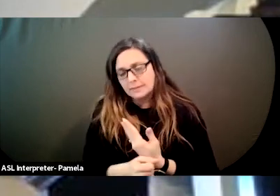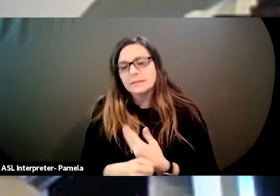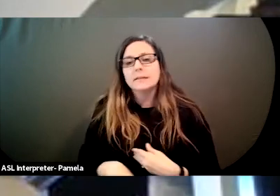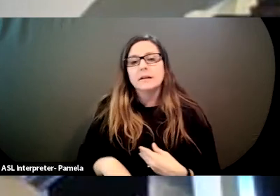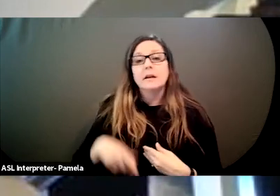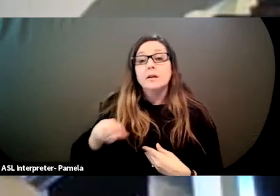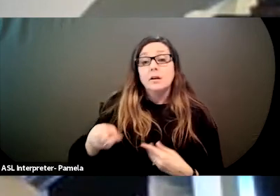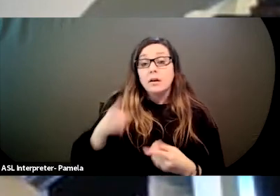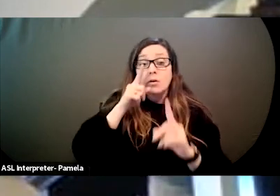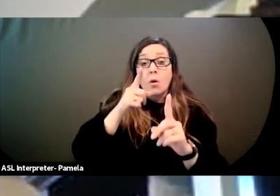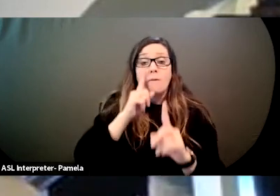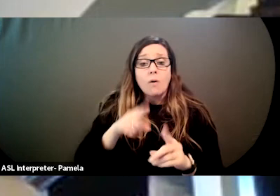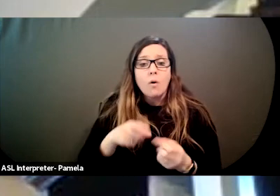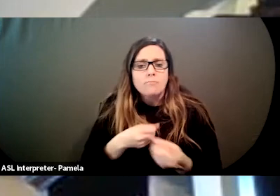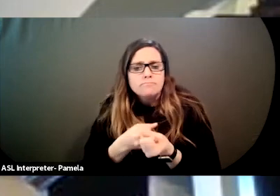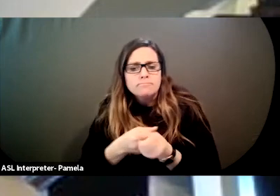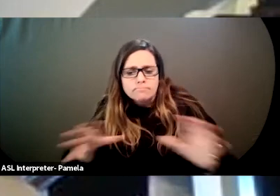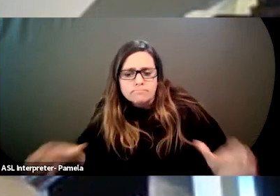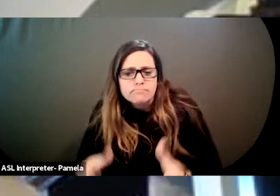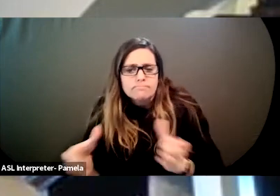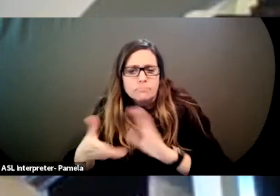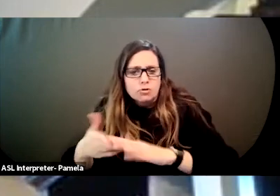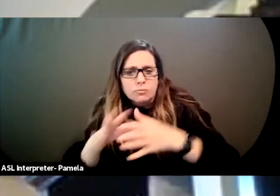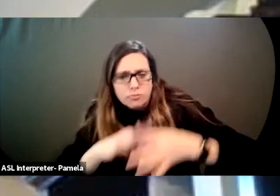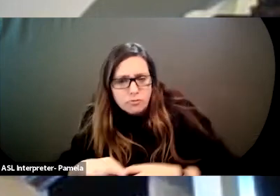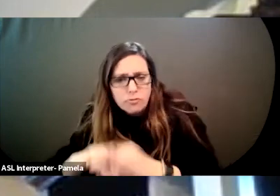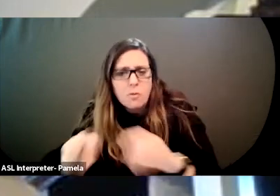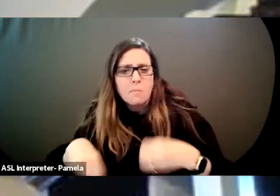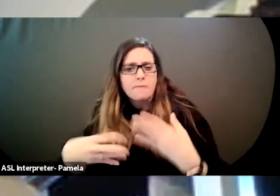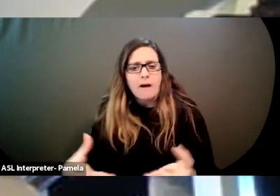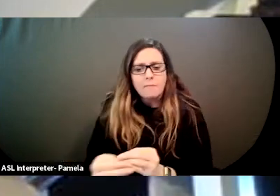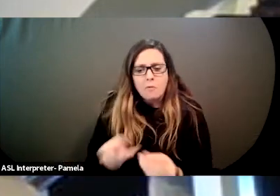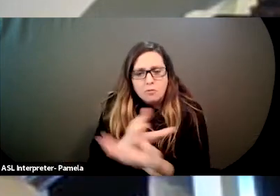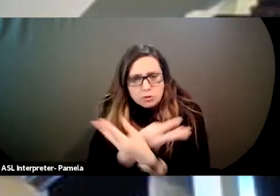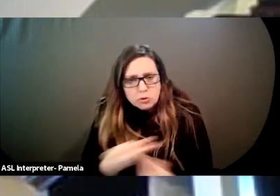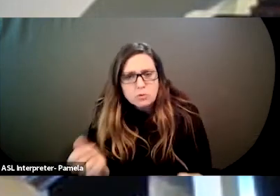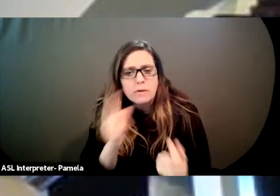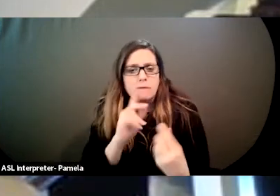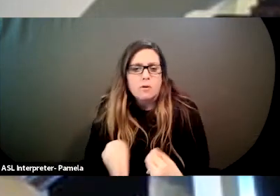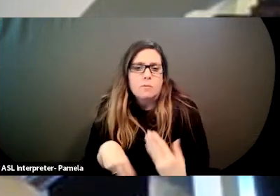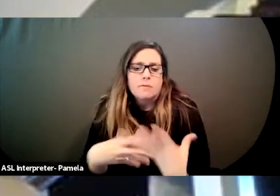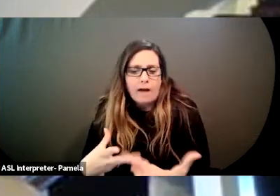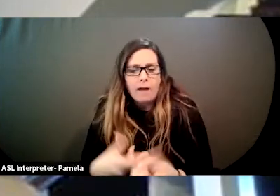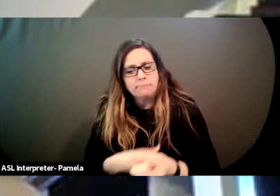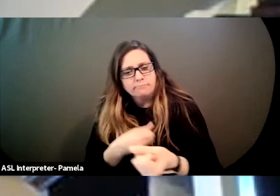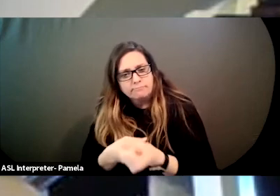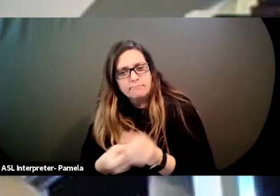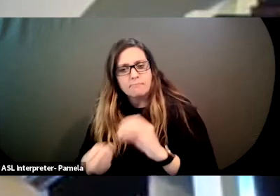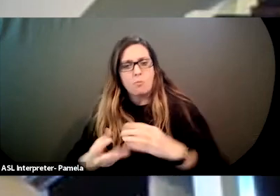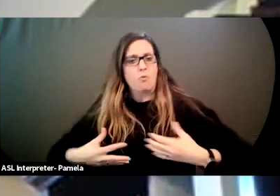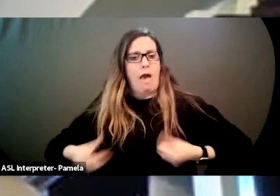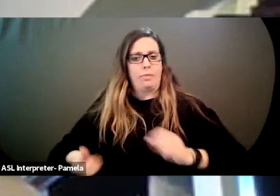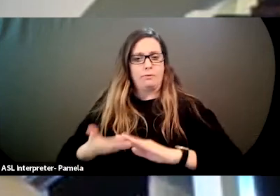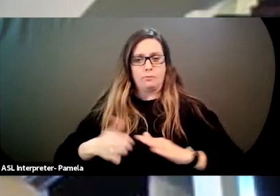inform infrastructural change to better provide solutions and prevention plans to foster healthy communities. They moved from